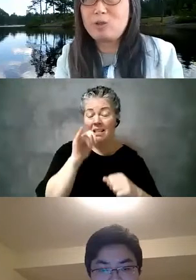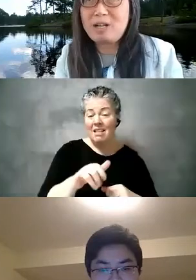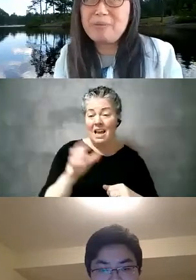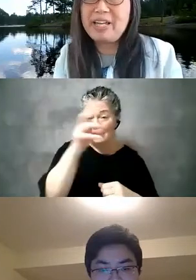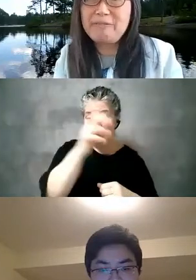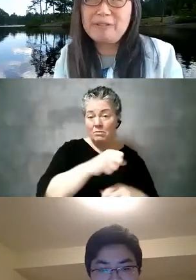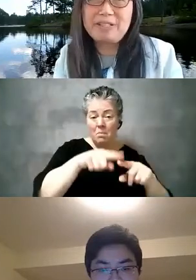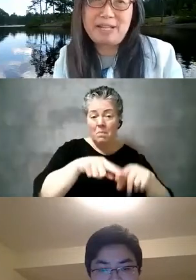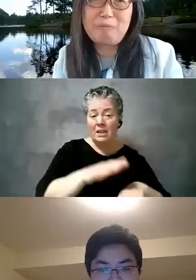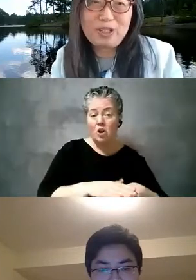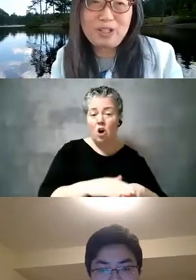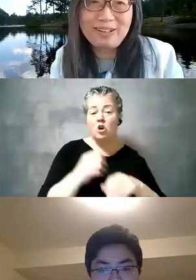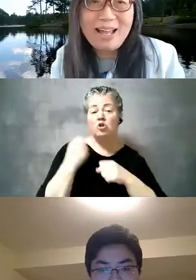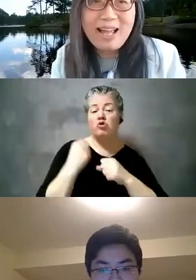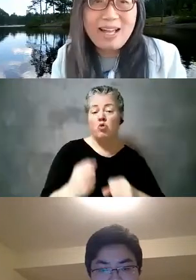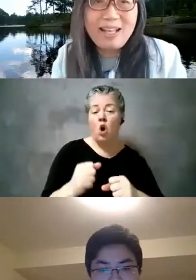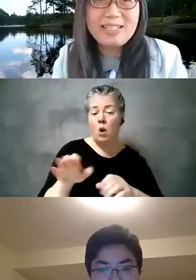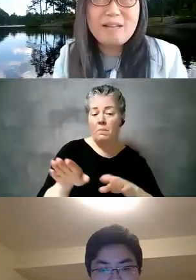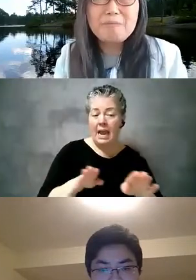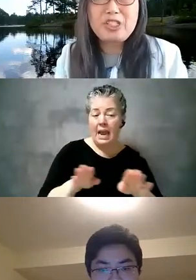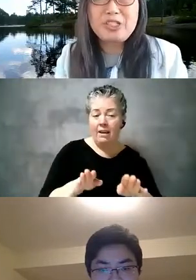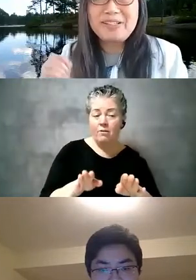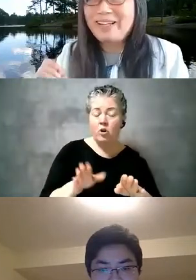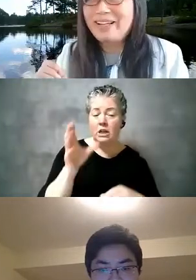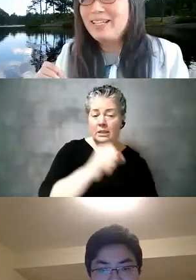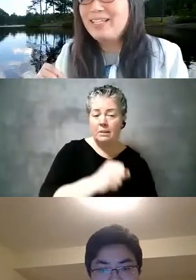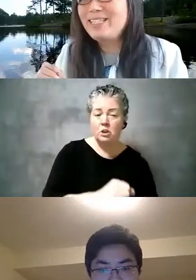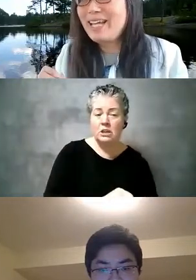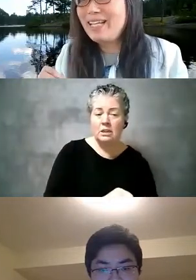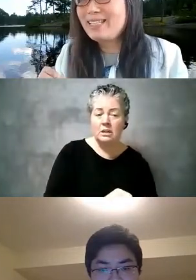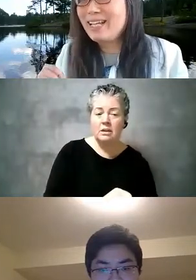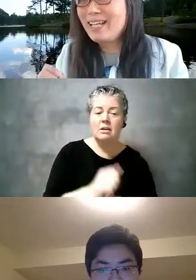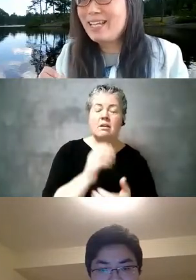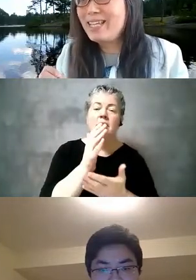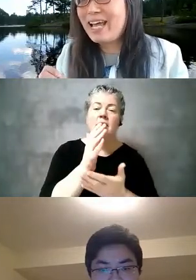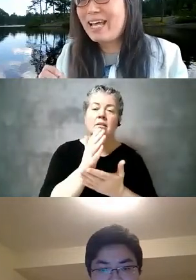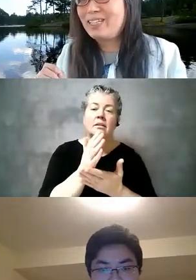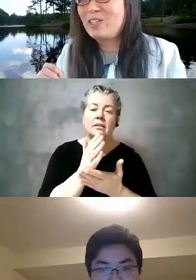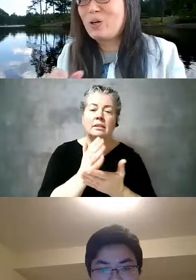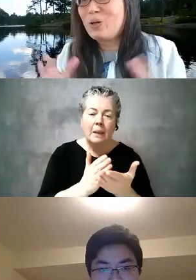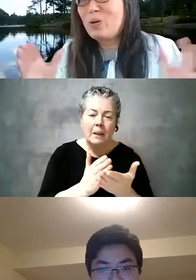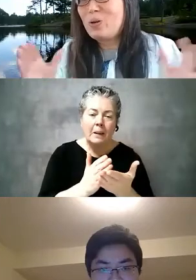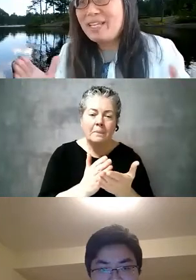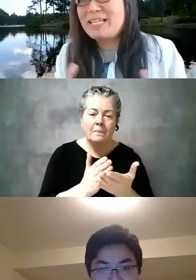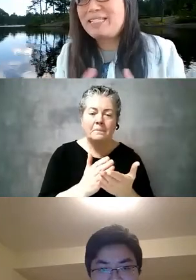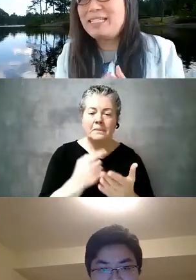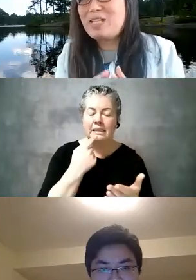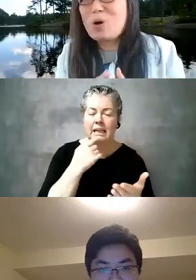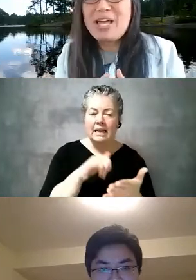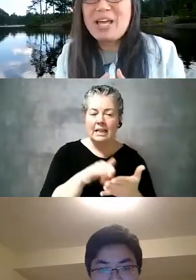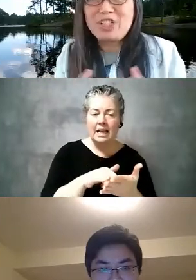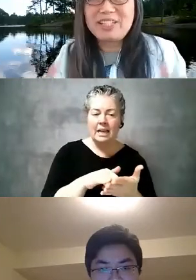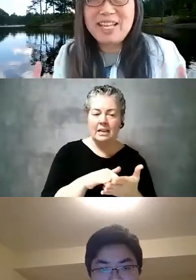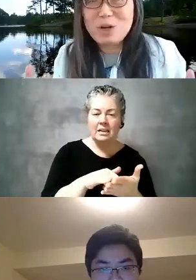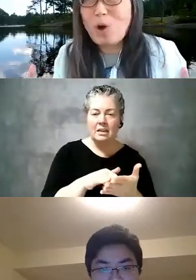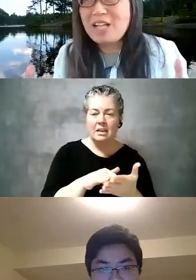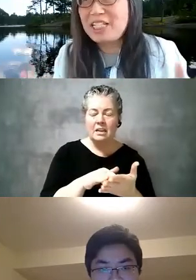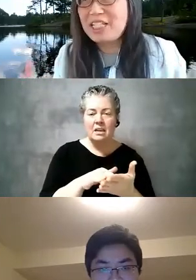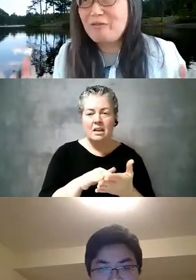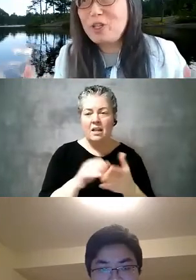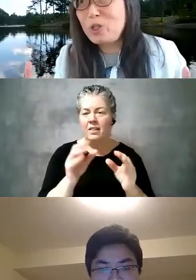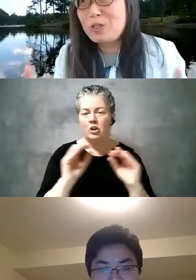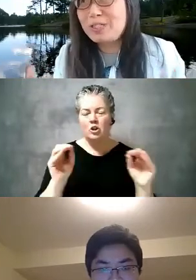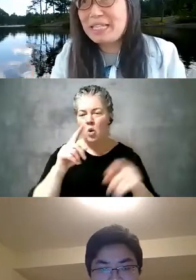very strong behavioral assumption. The assumption states that, while there's no heterogeneity